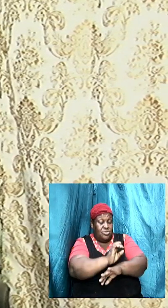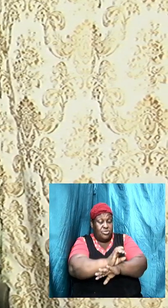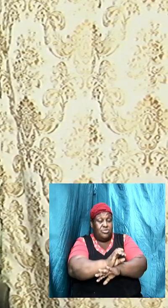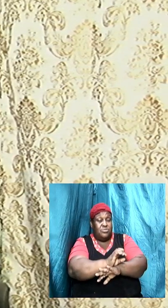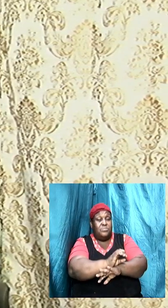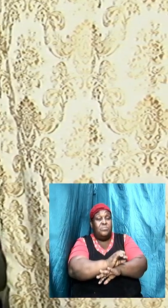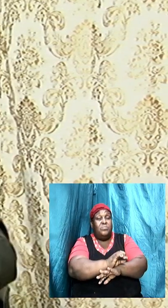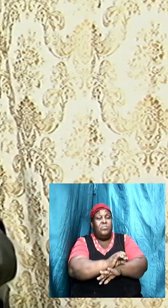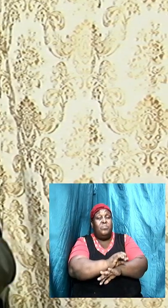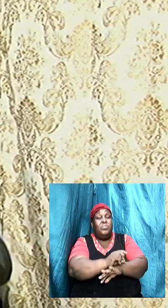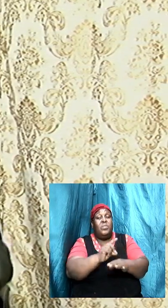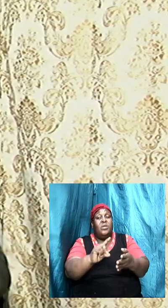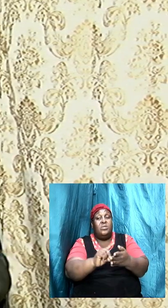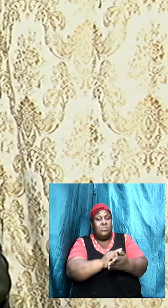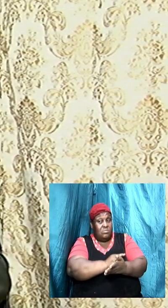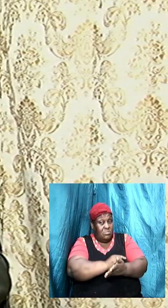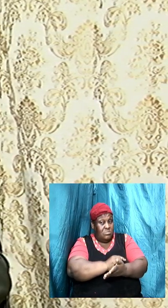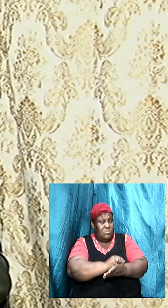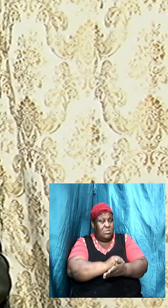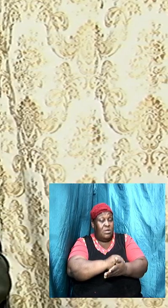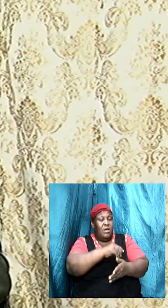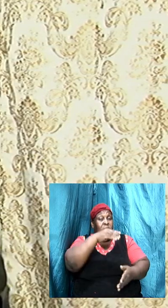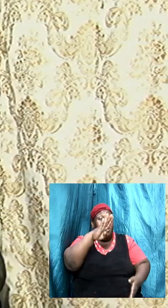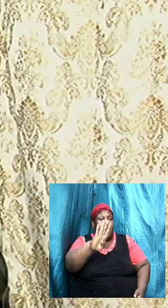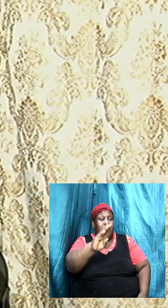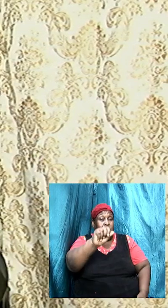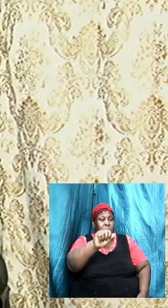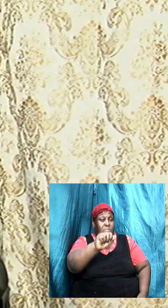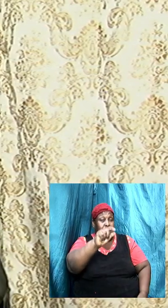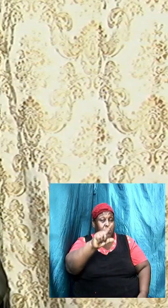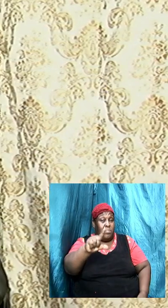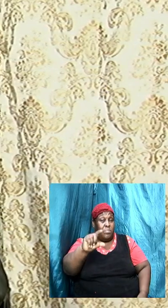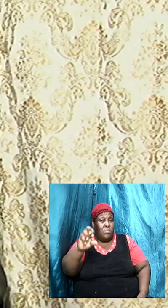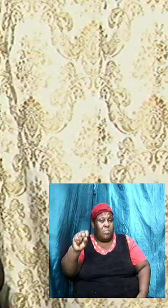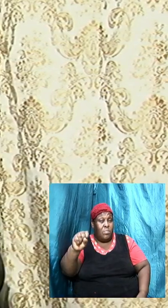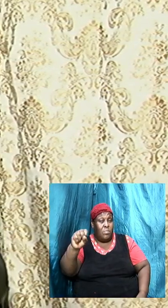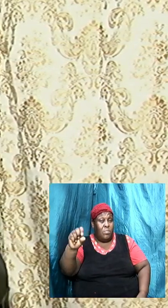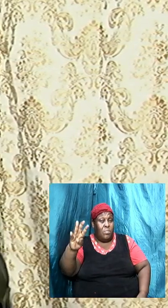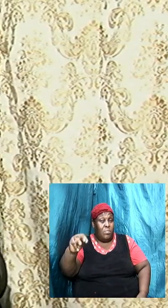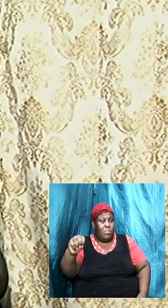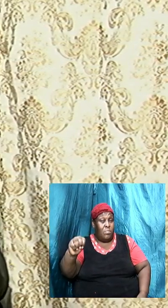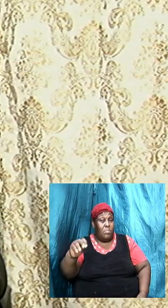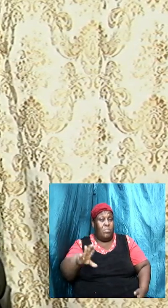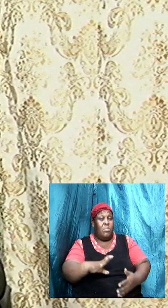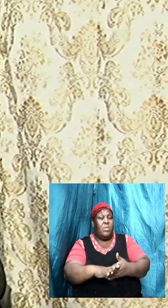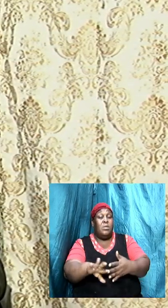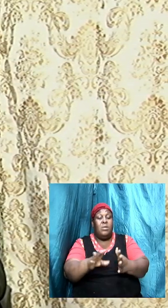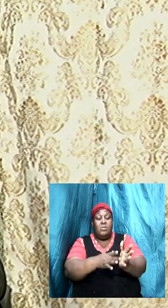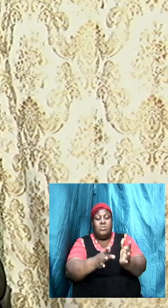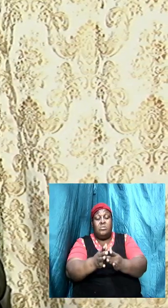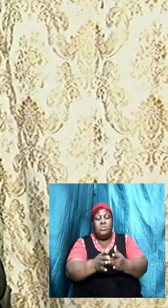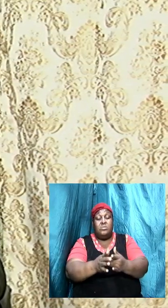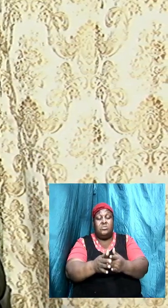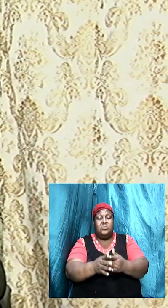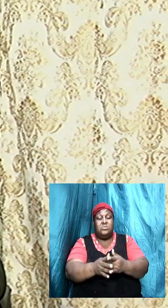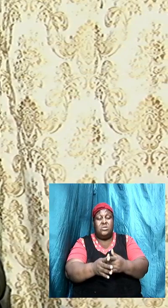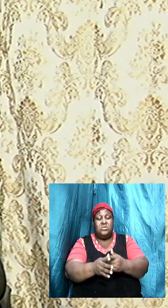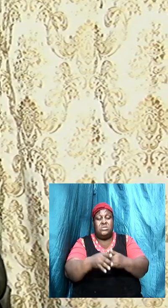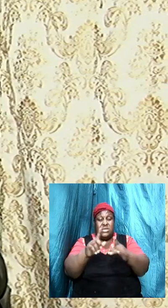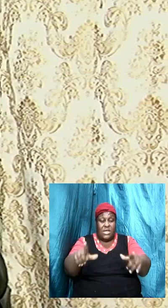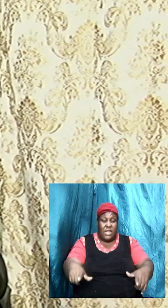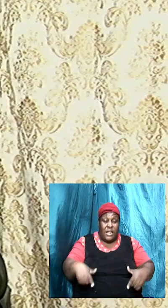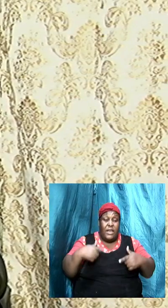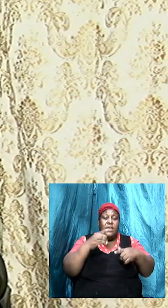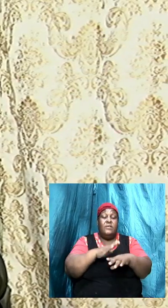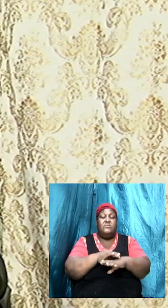we call the doctrine of Balaam. The Bible talks about that. Jesus, when he walks the earth, you know, when he walked the